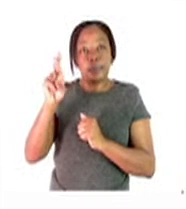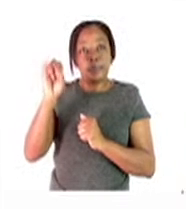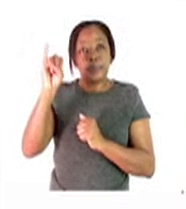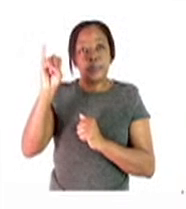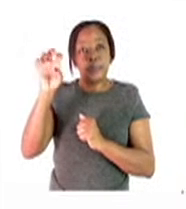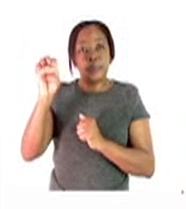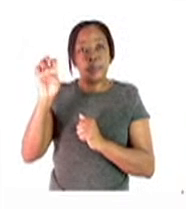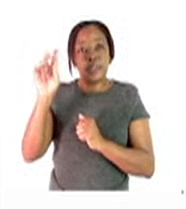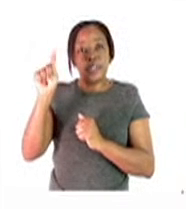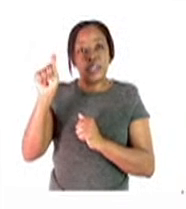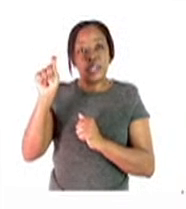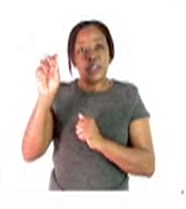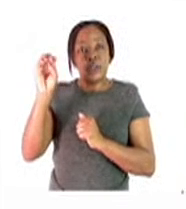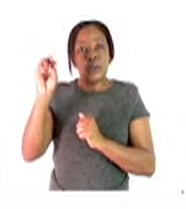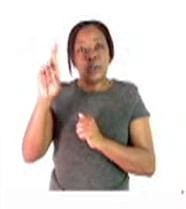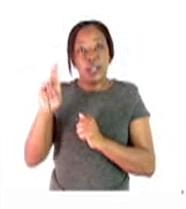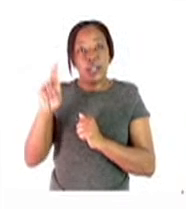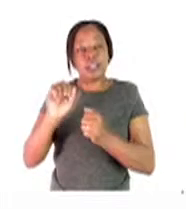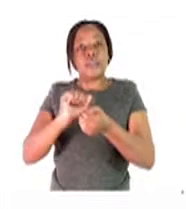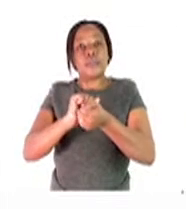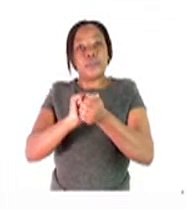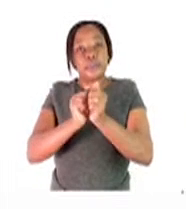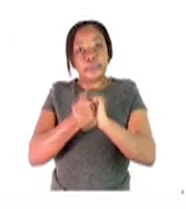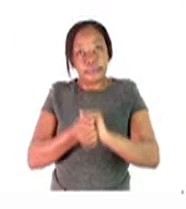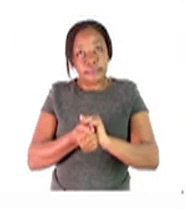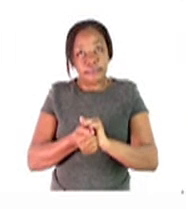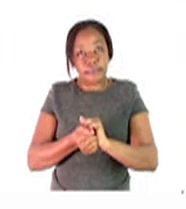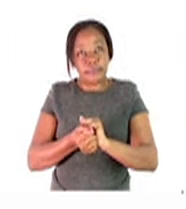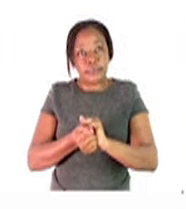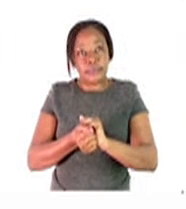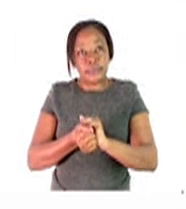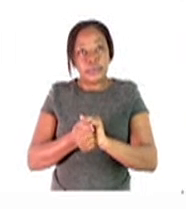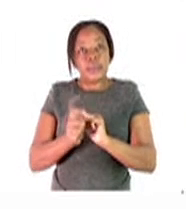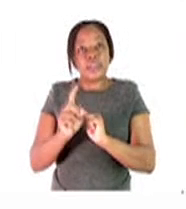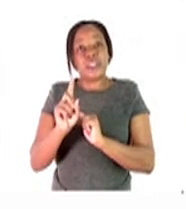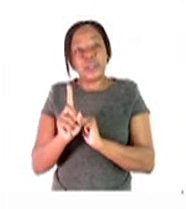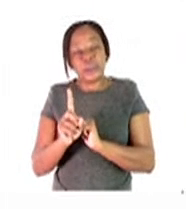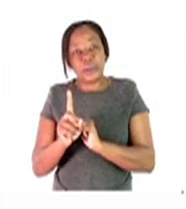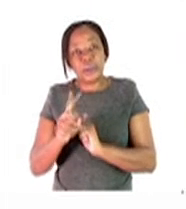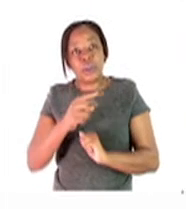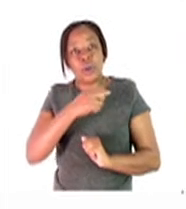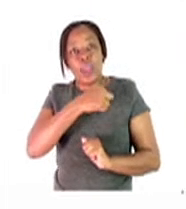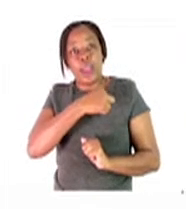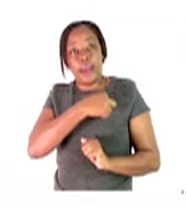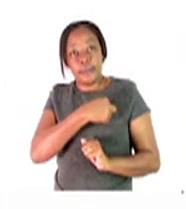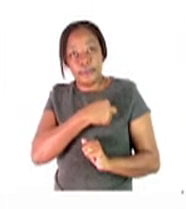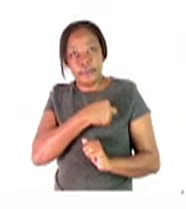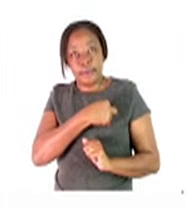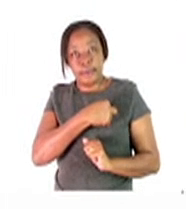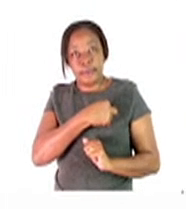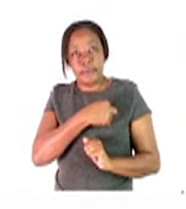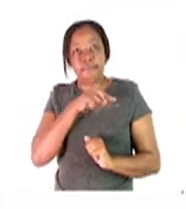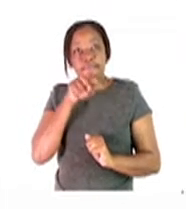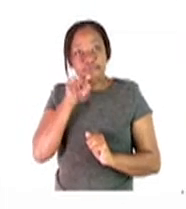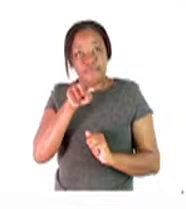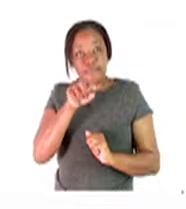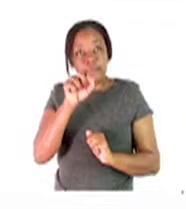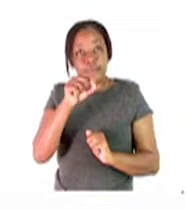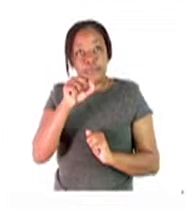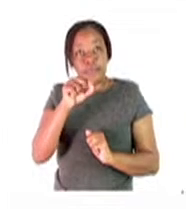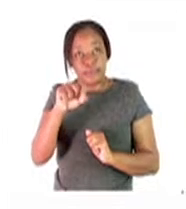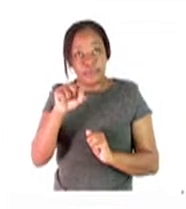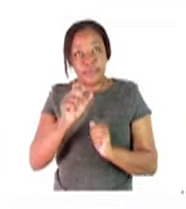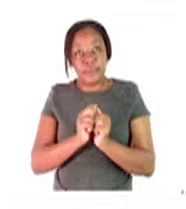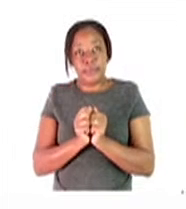feminine gender, to a woman gender. So we will say the proprietress of the guest house welcomed every